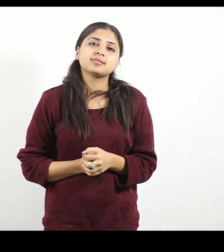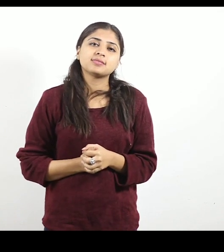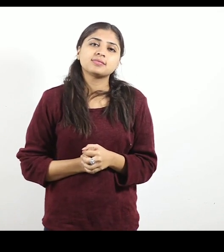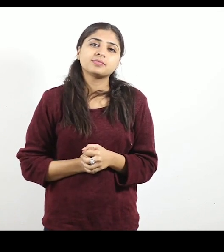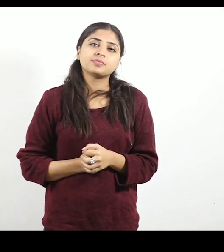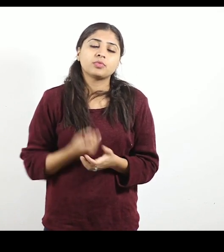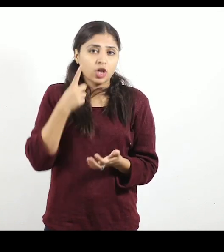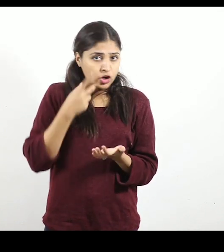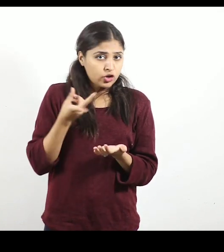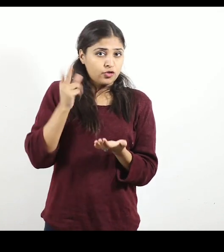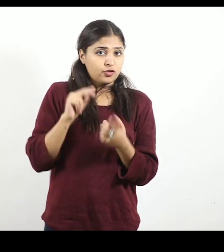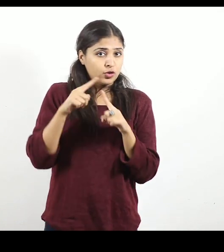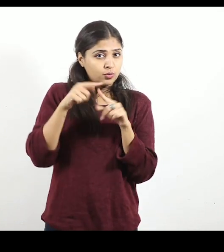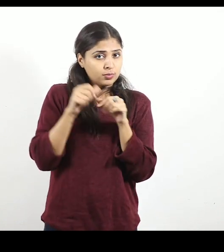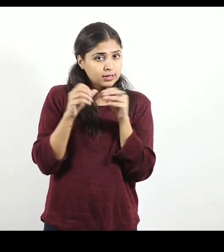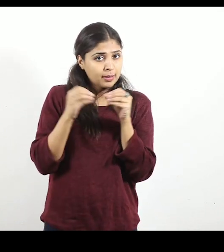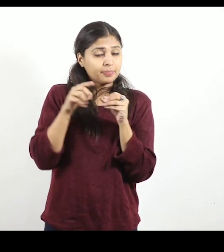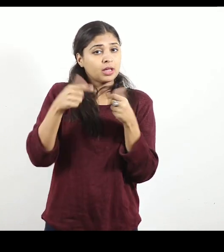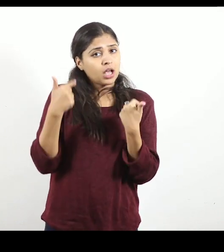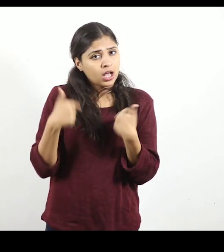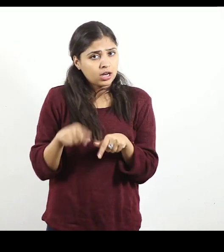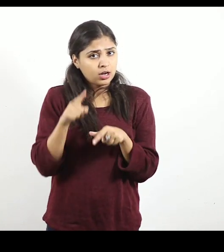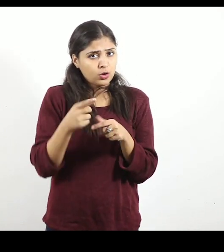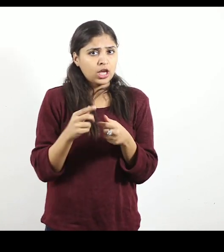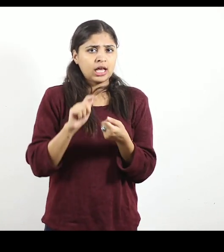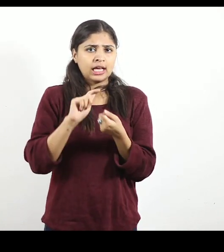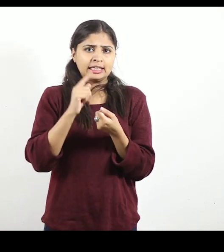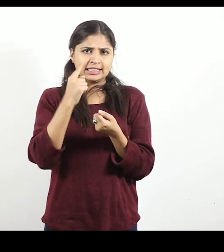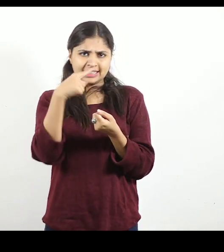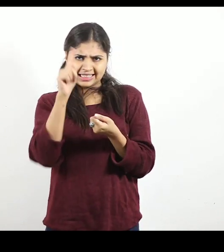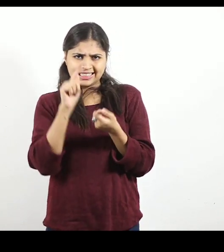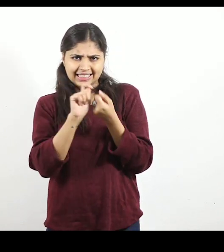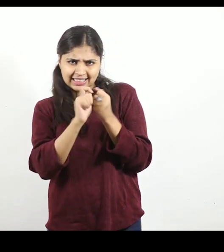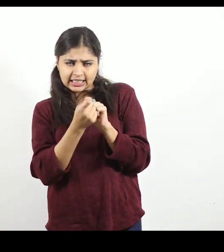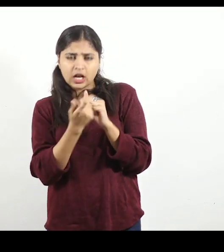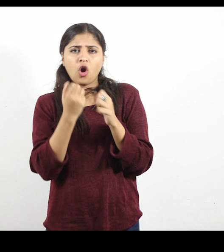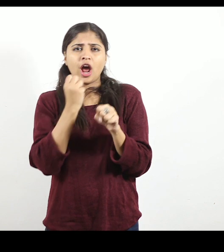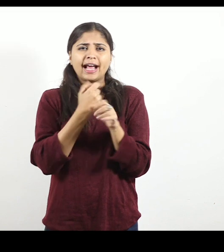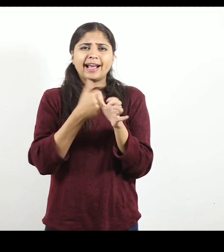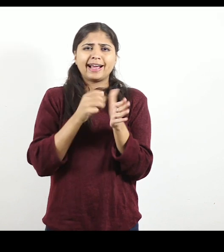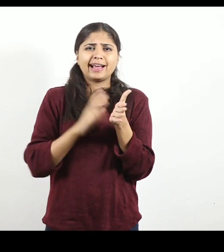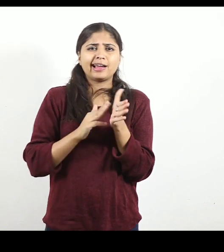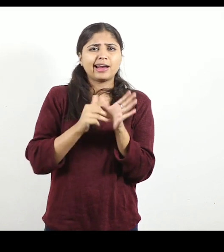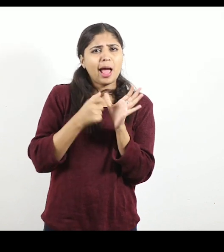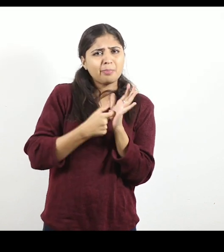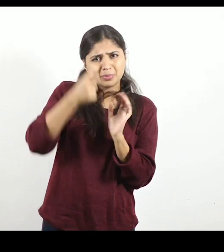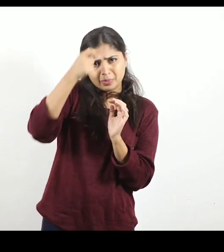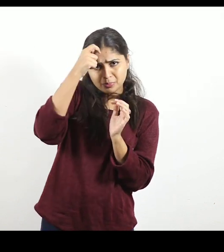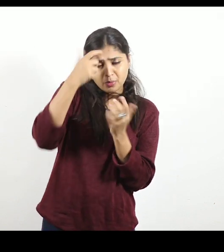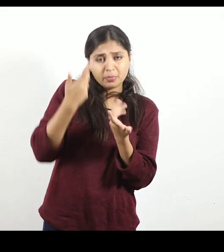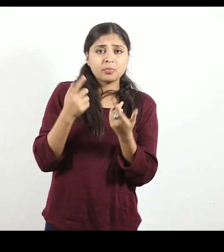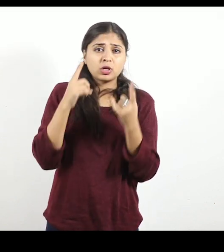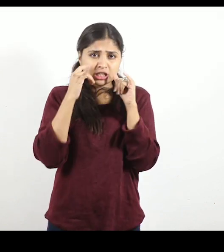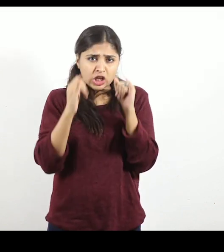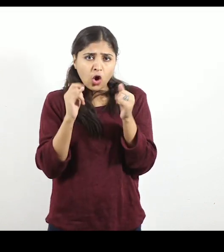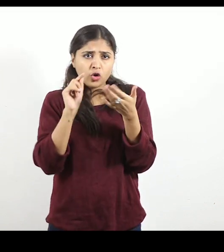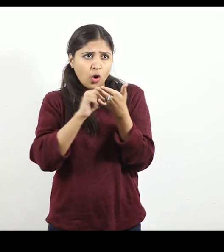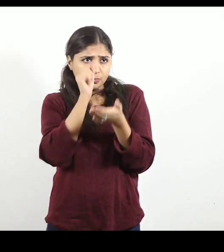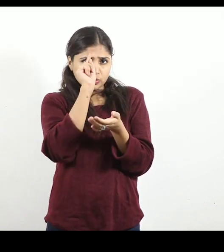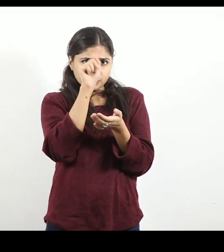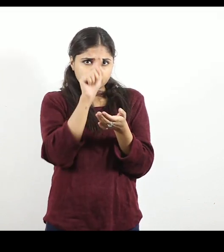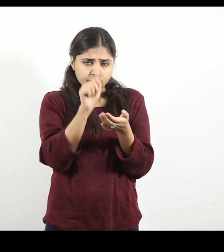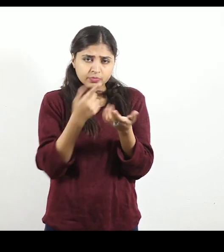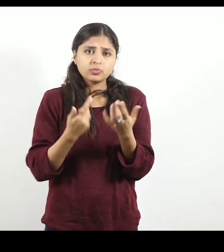Review tab. This tab allows you to correct spelling and grammar issues as well as set up security options. It